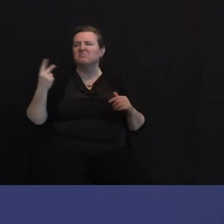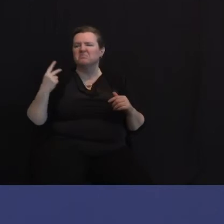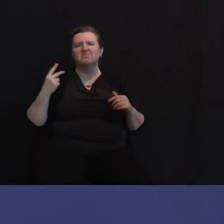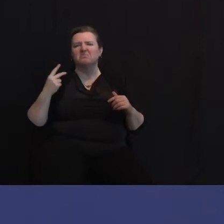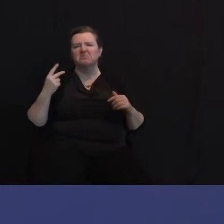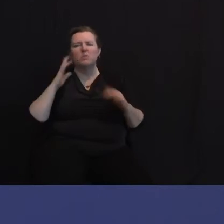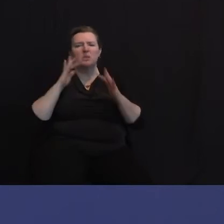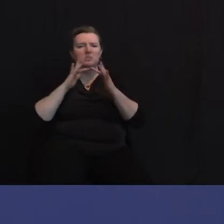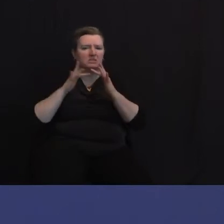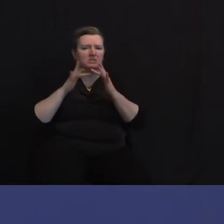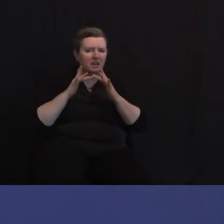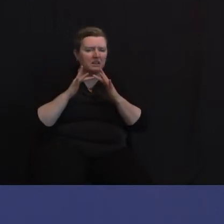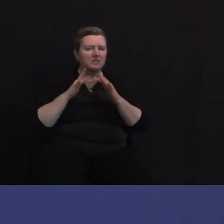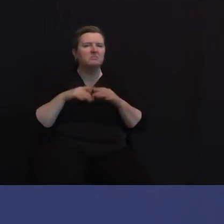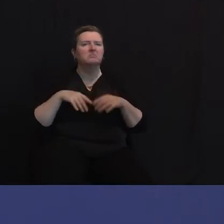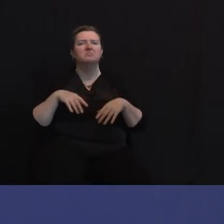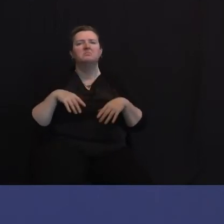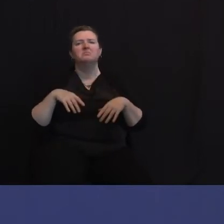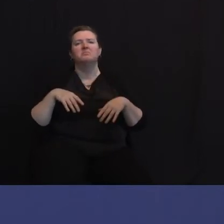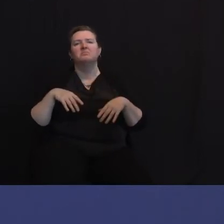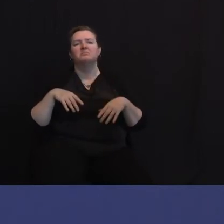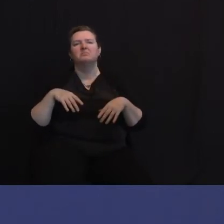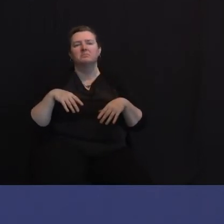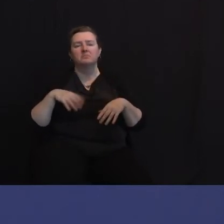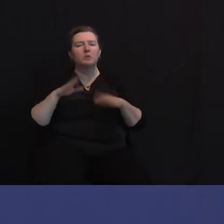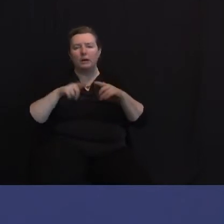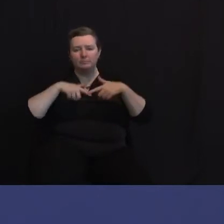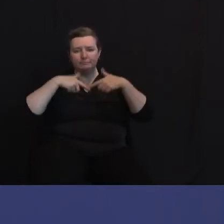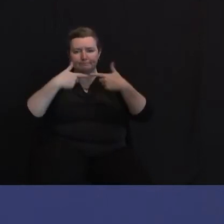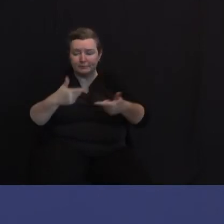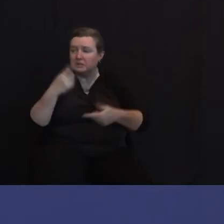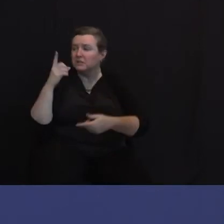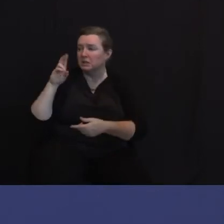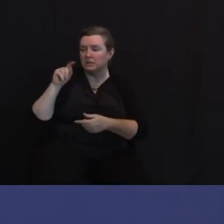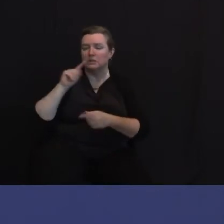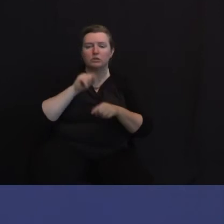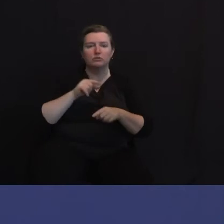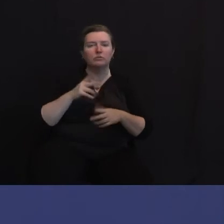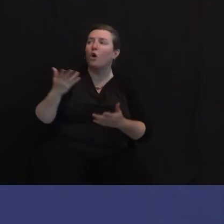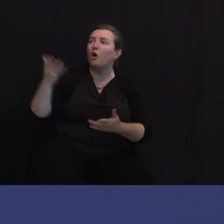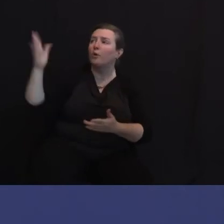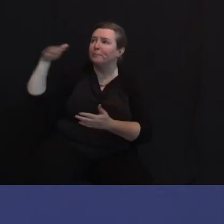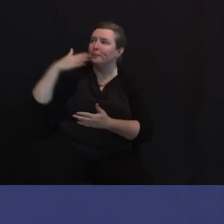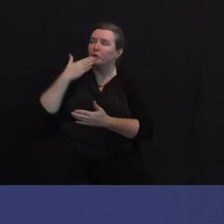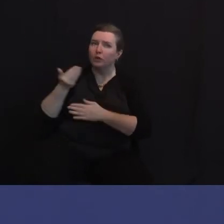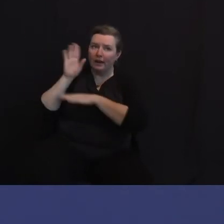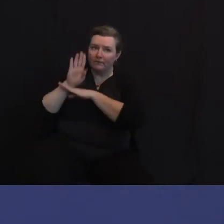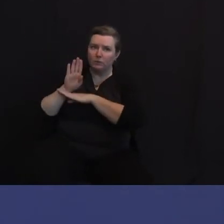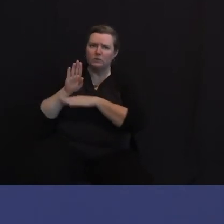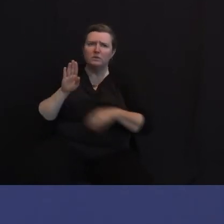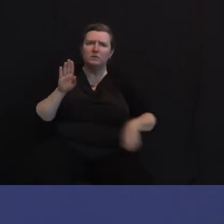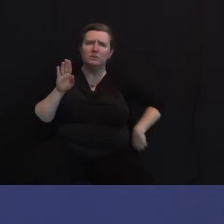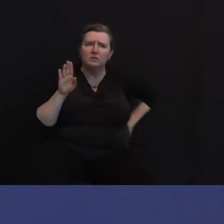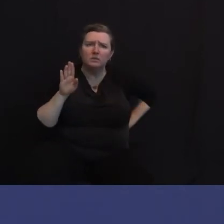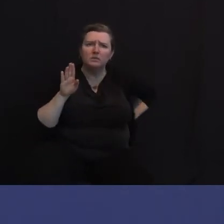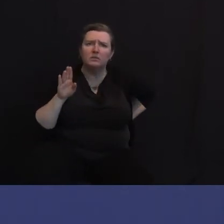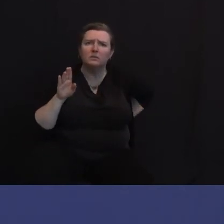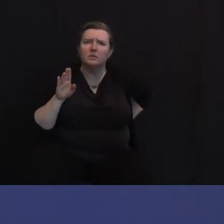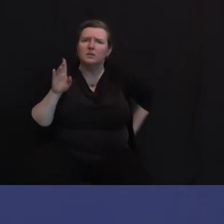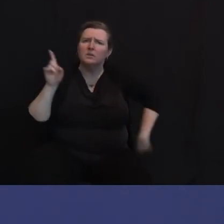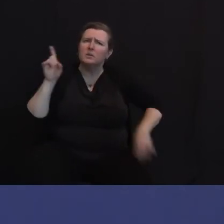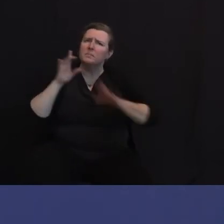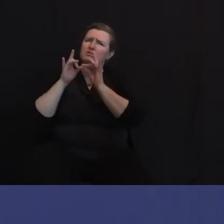afternoon. Good afternoon. You piqued my interest on the reconnaissance issue. Could you provide any one more